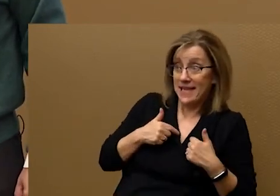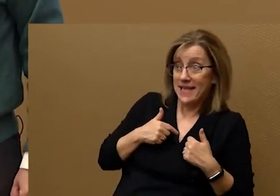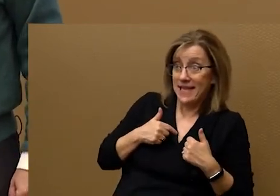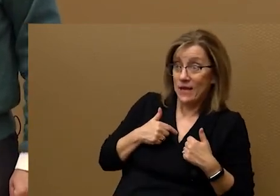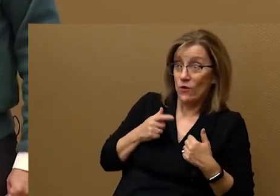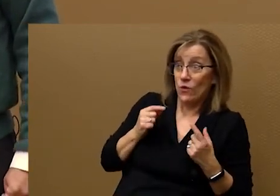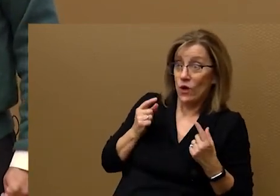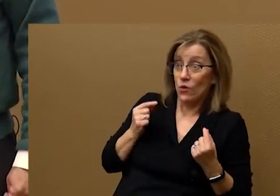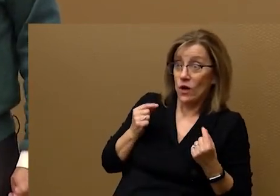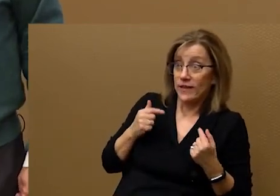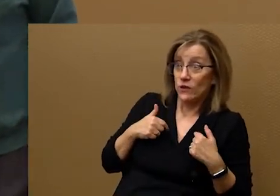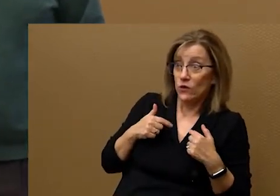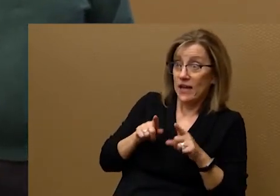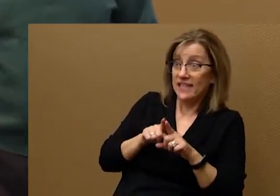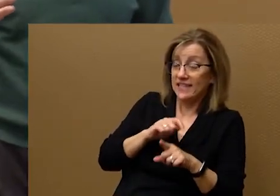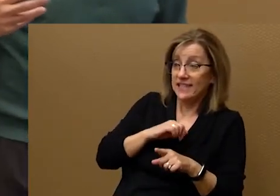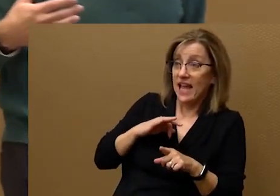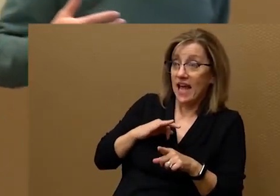What do?